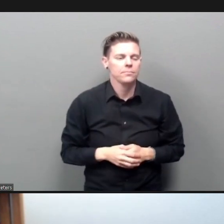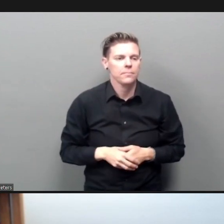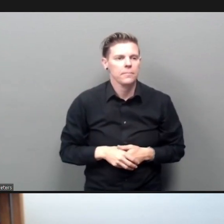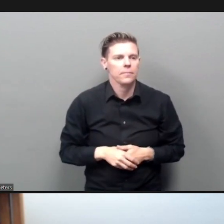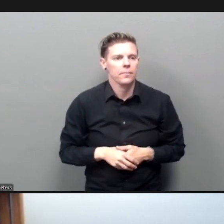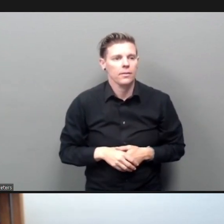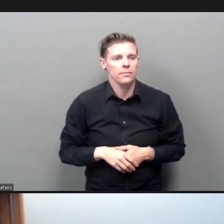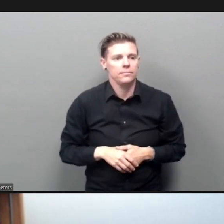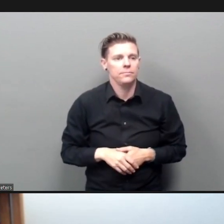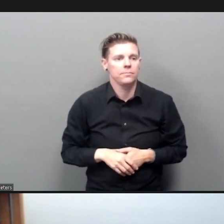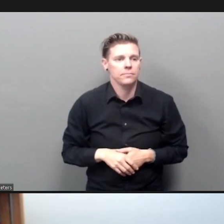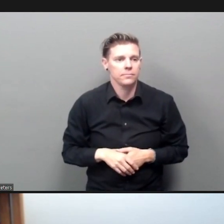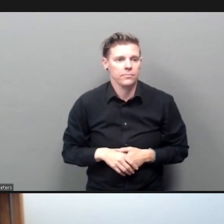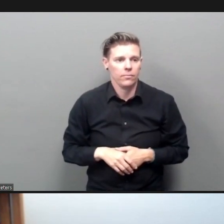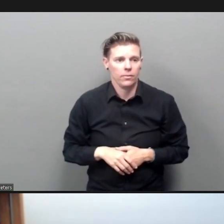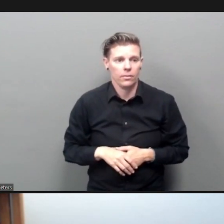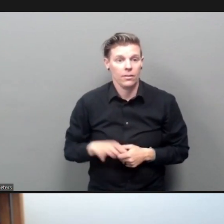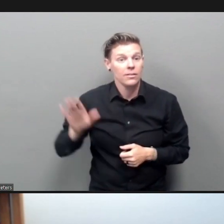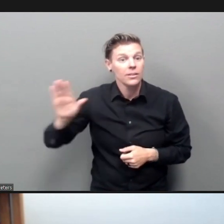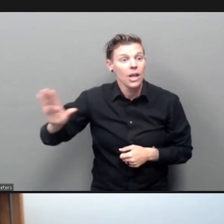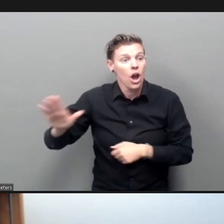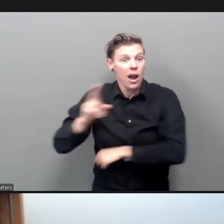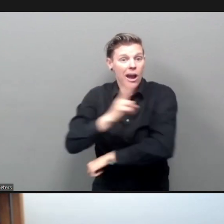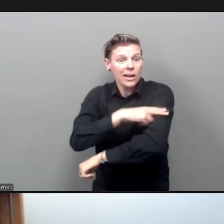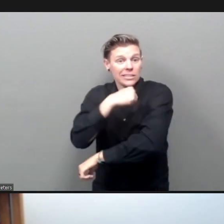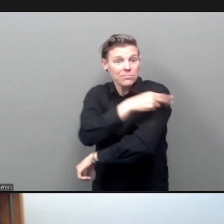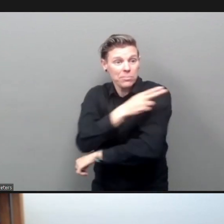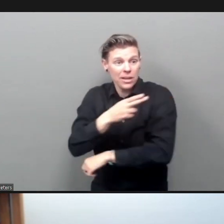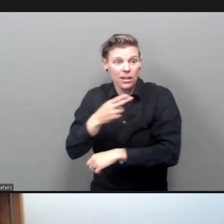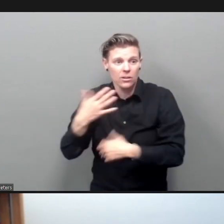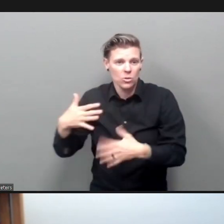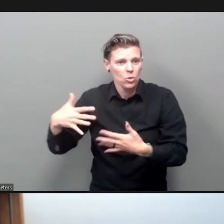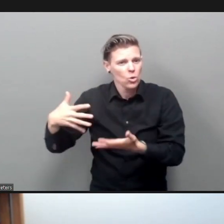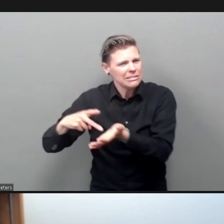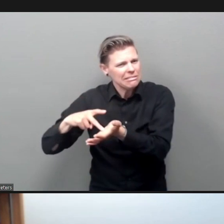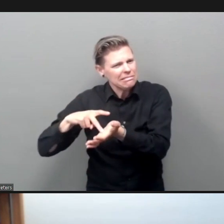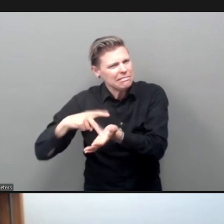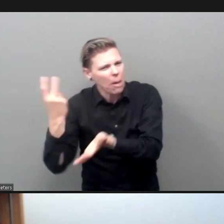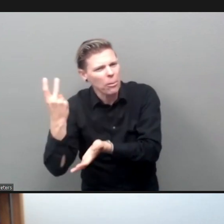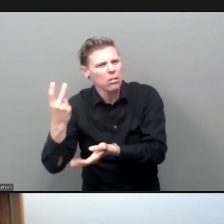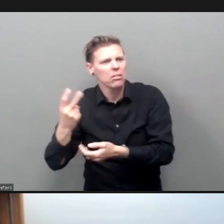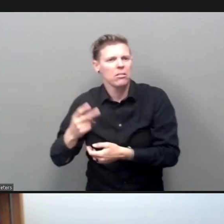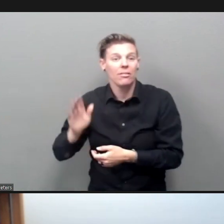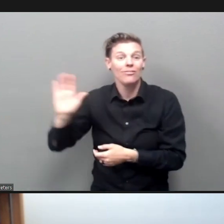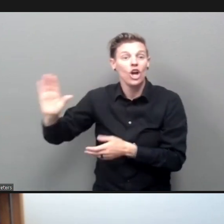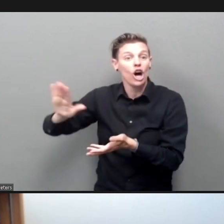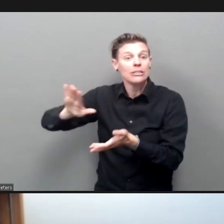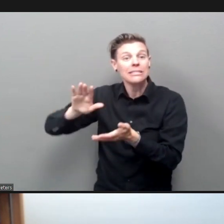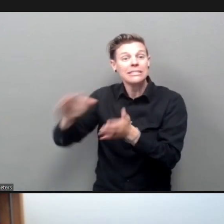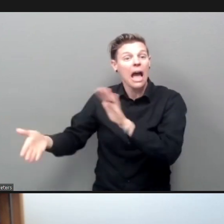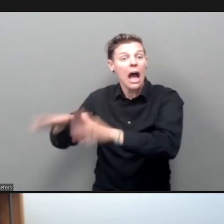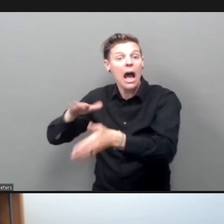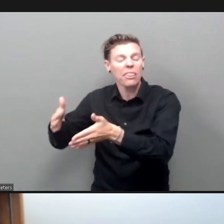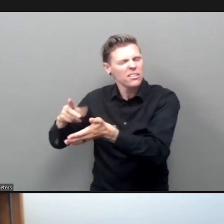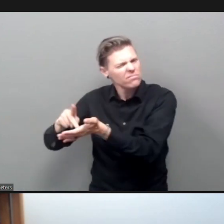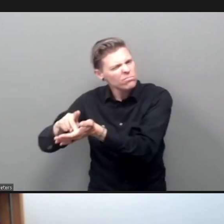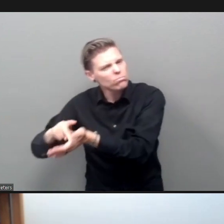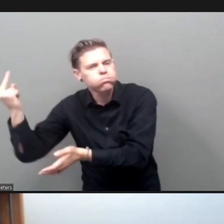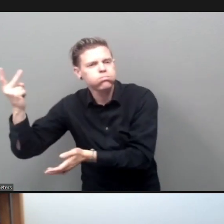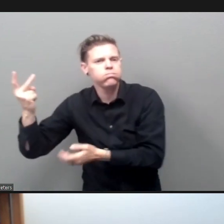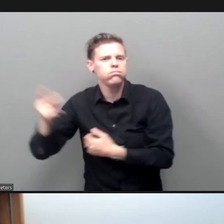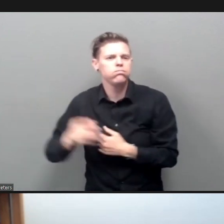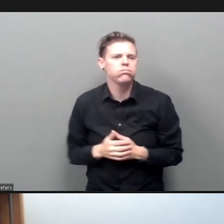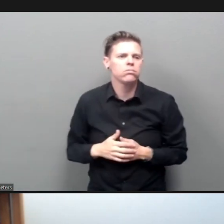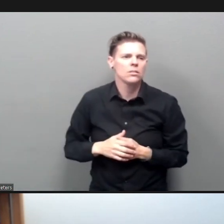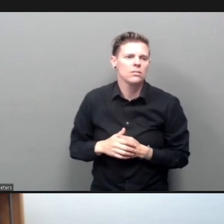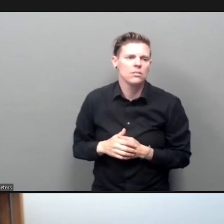2.5 times higher and a death rate 2.5 times higher. So those are three of probably a